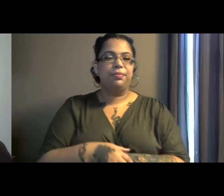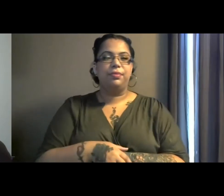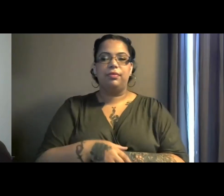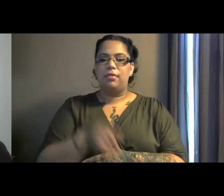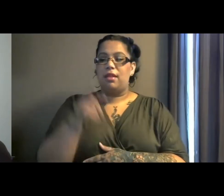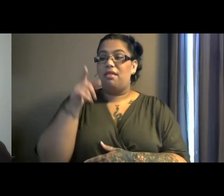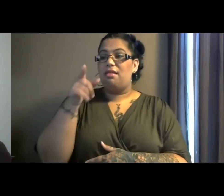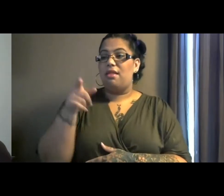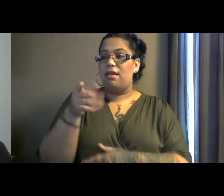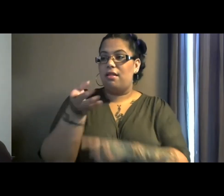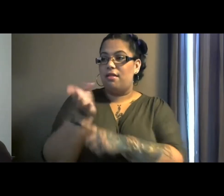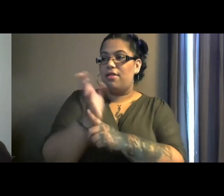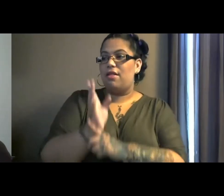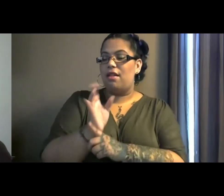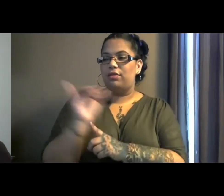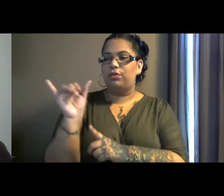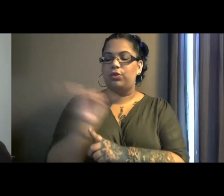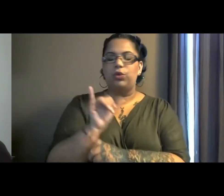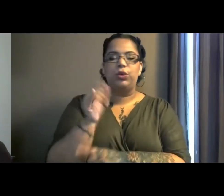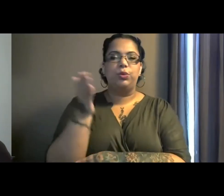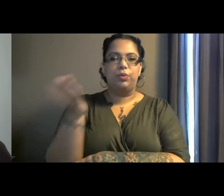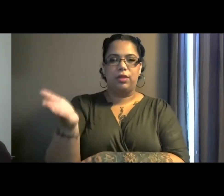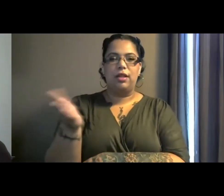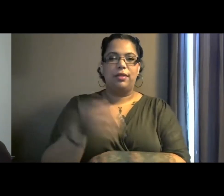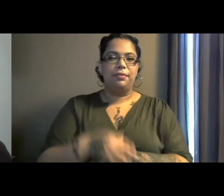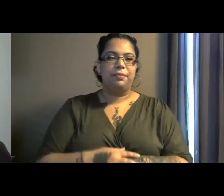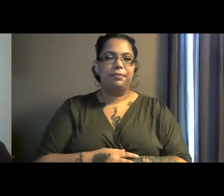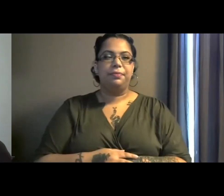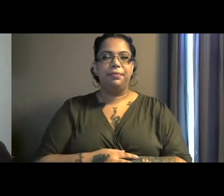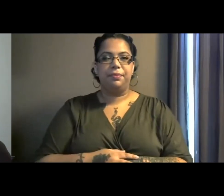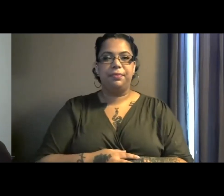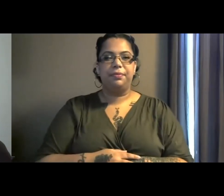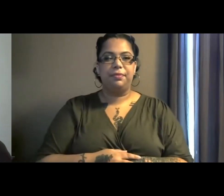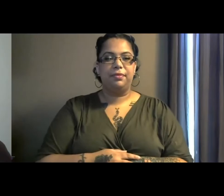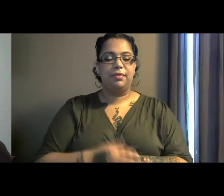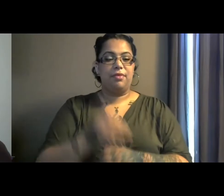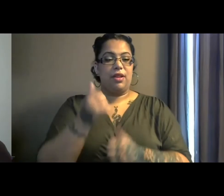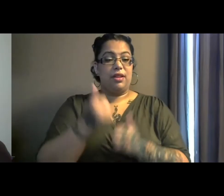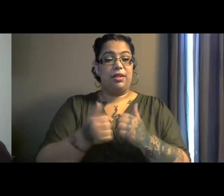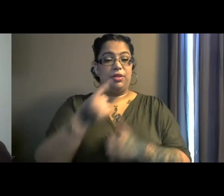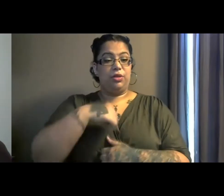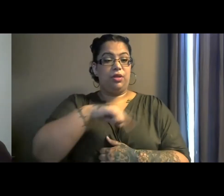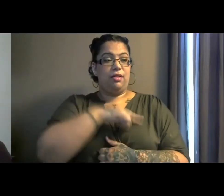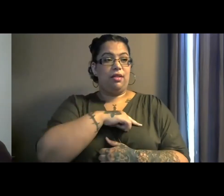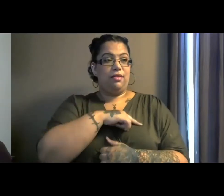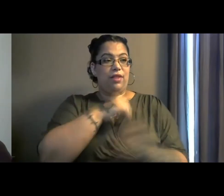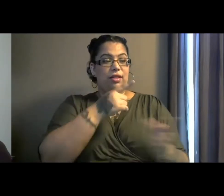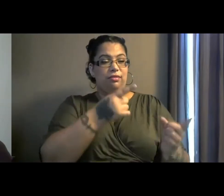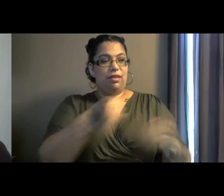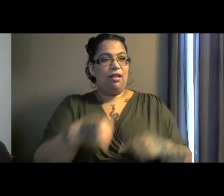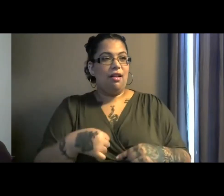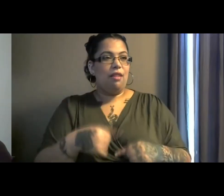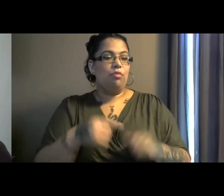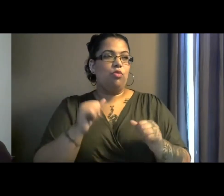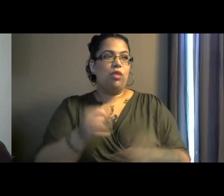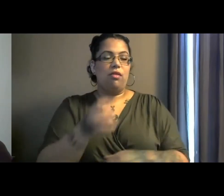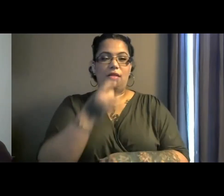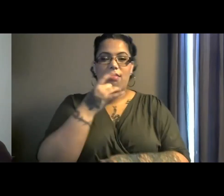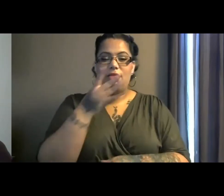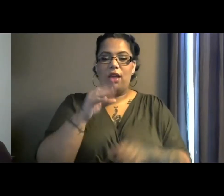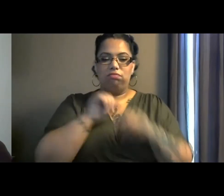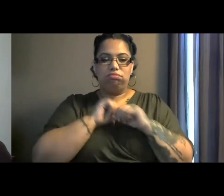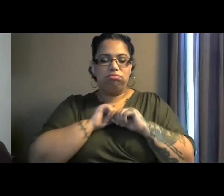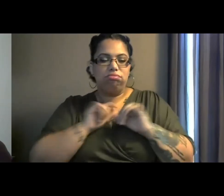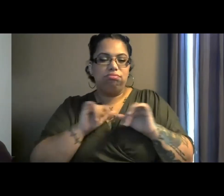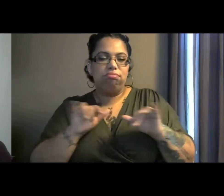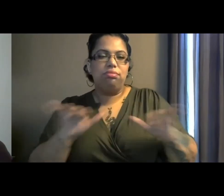is. And each one of us comes to shine our light and to be blessed by